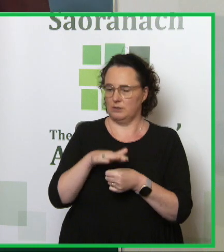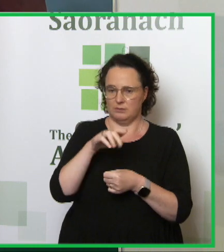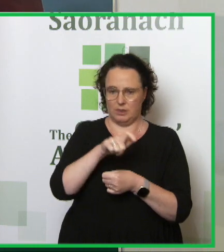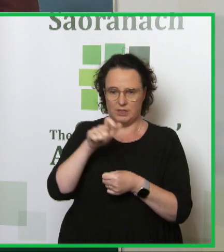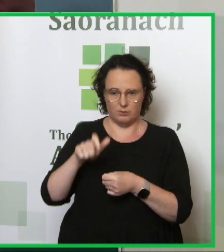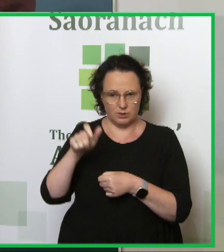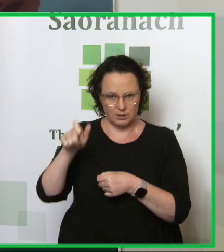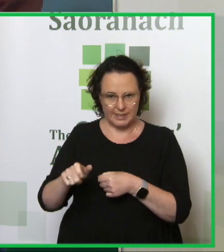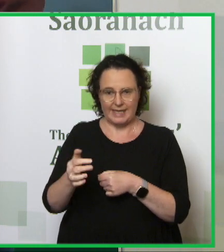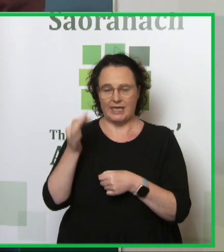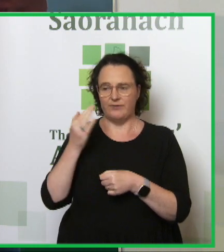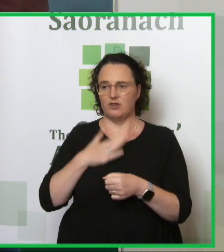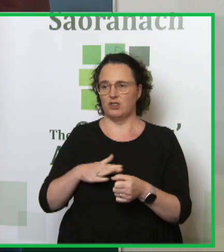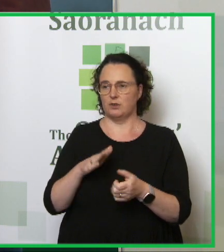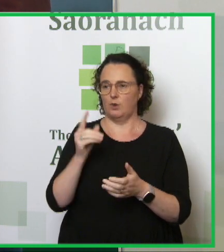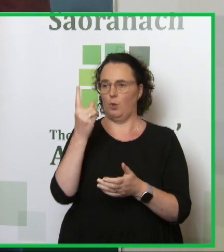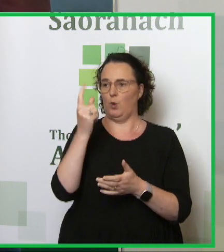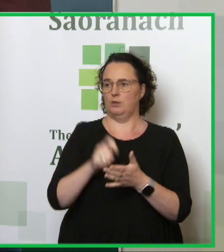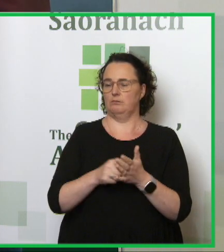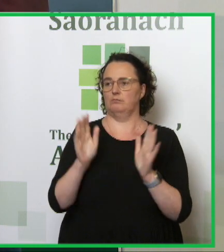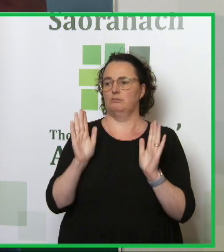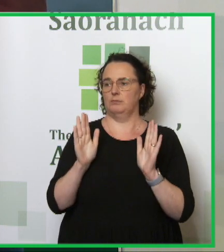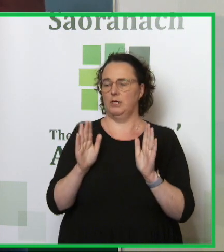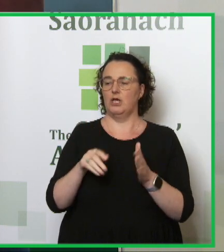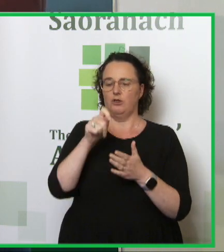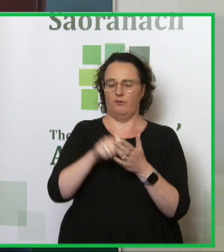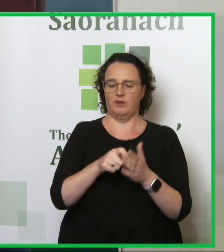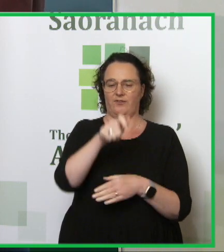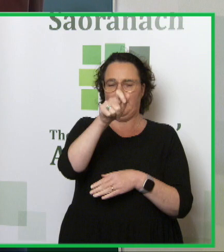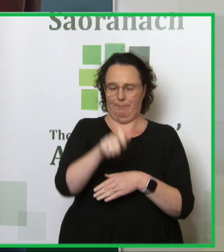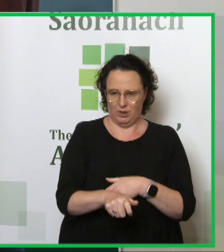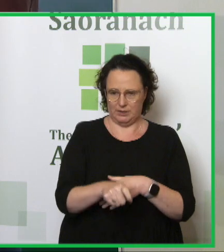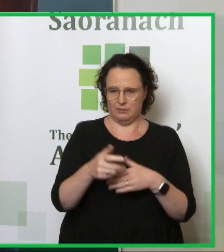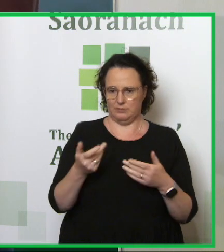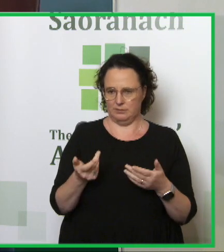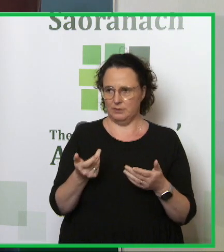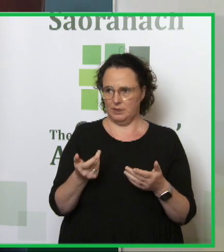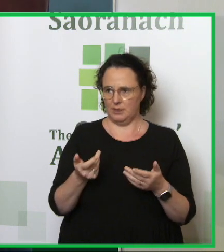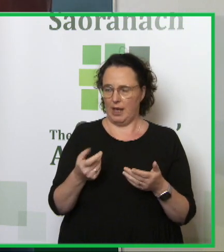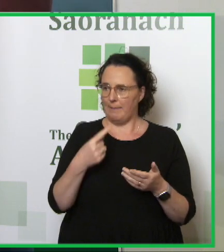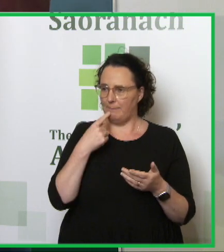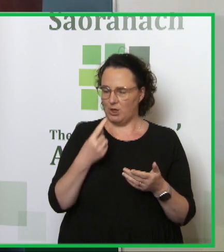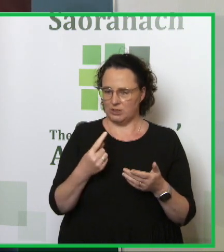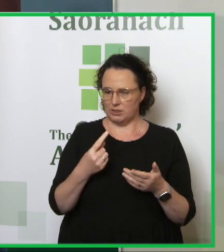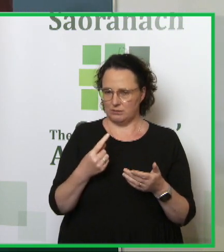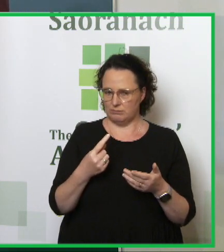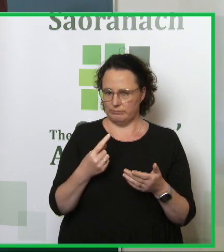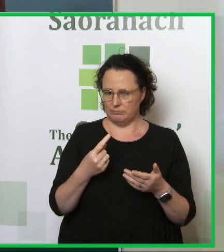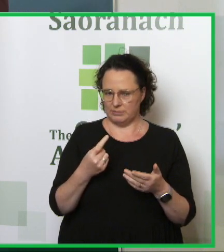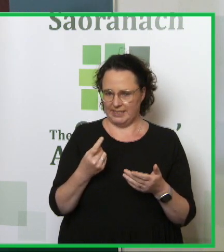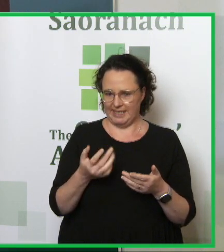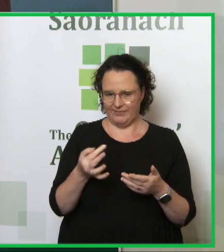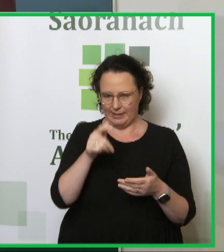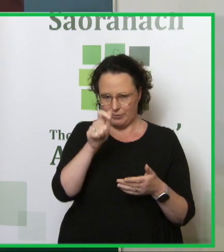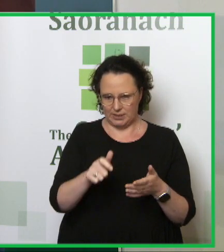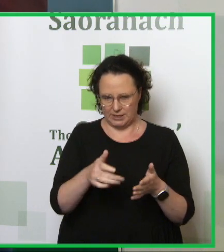only put a first preference vote on, you're voting for that person, but you're not giving any indication of how you would like your vote to continue if that